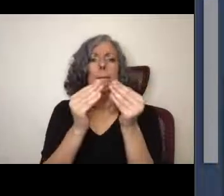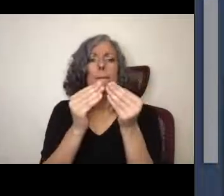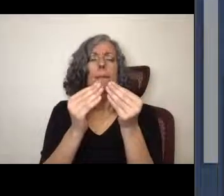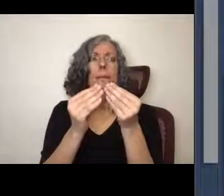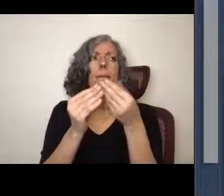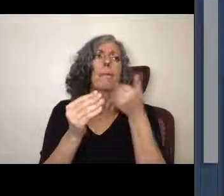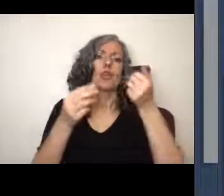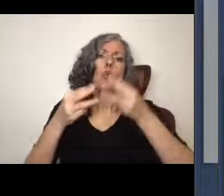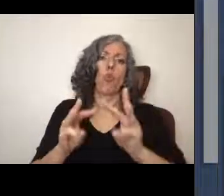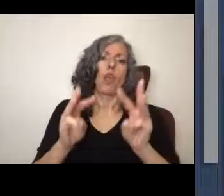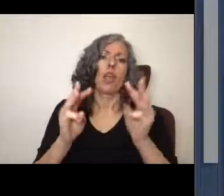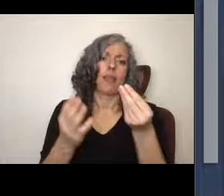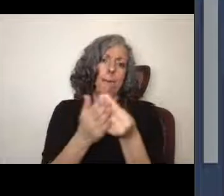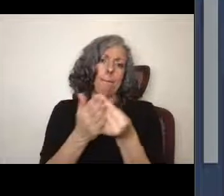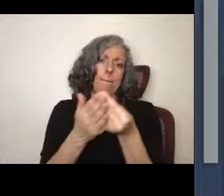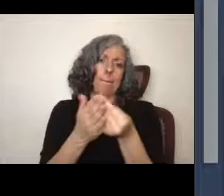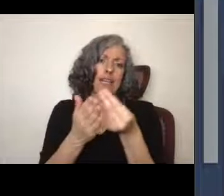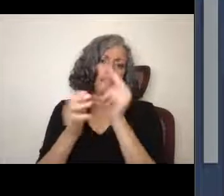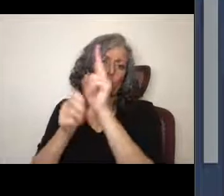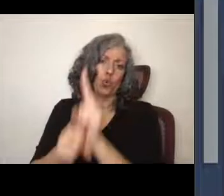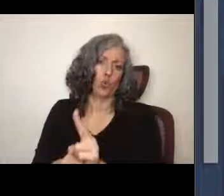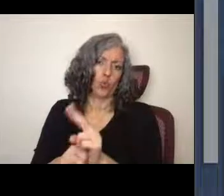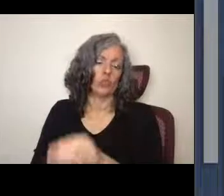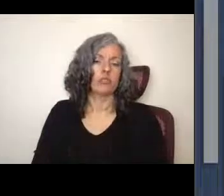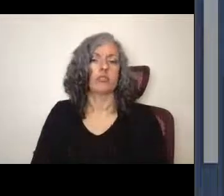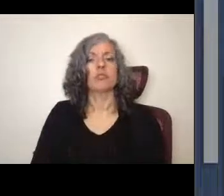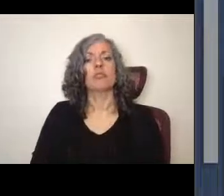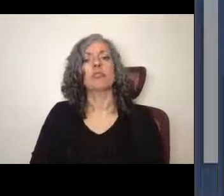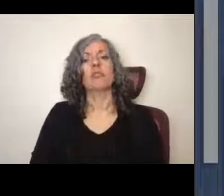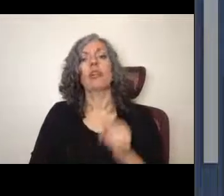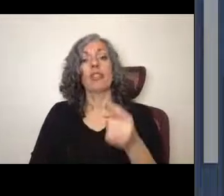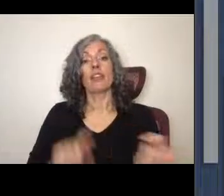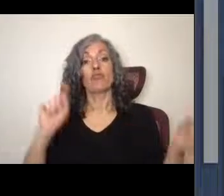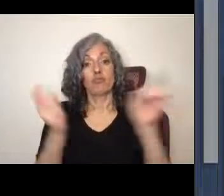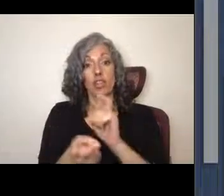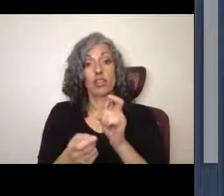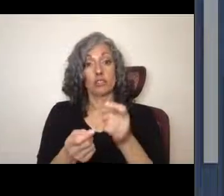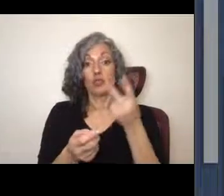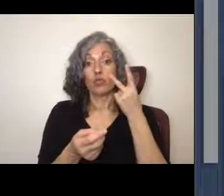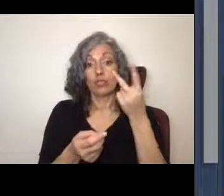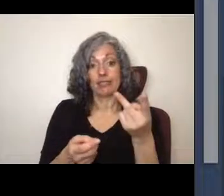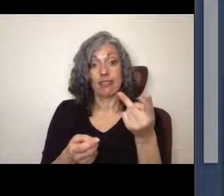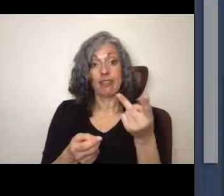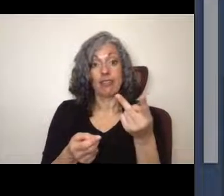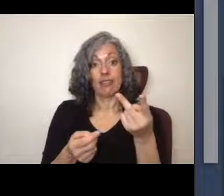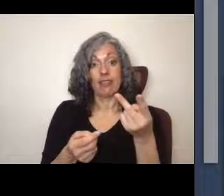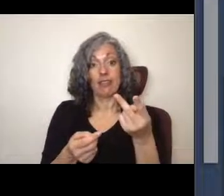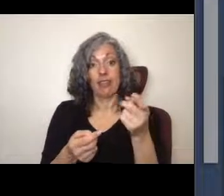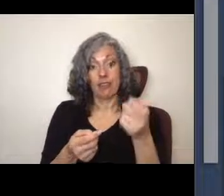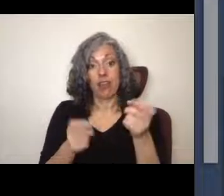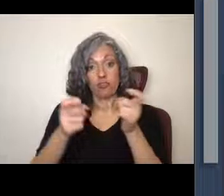than retrofitting. All future phases have been amended to reflect the change to the bridge replacement strategy and adjust the